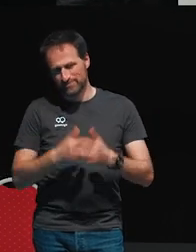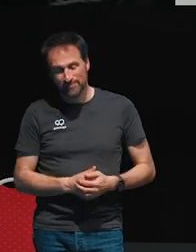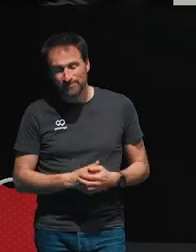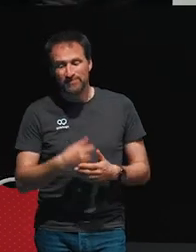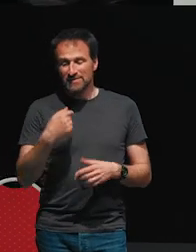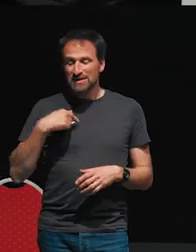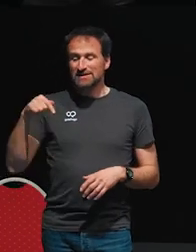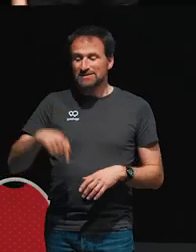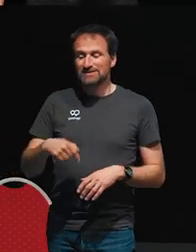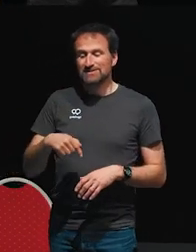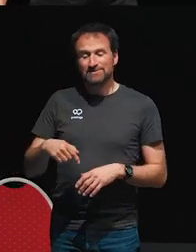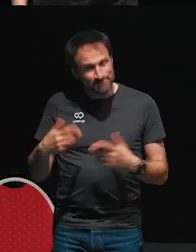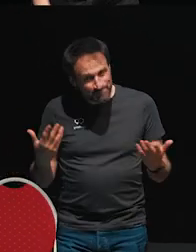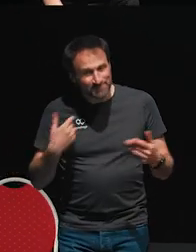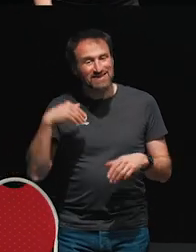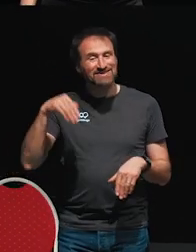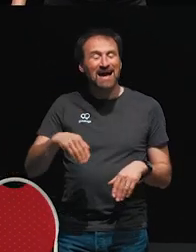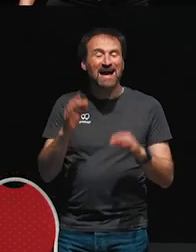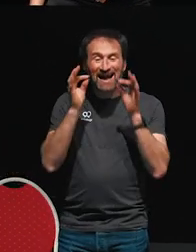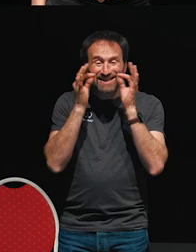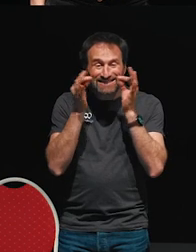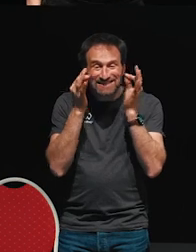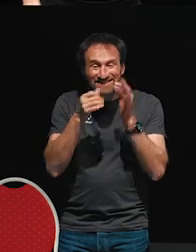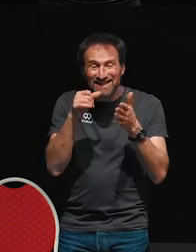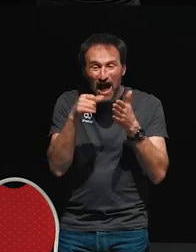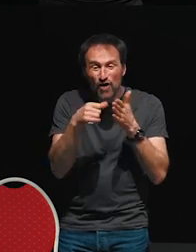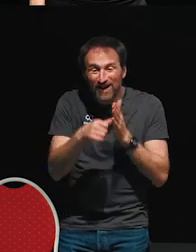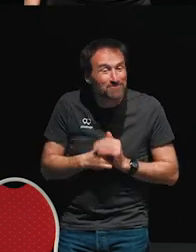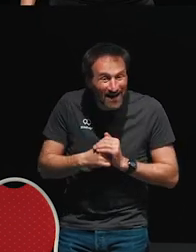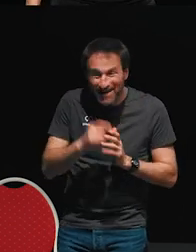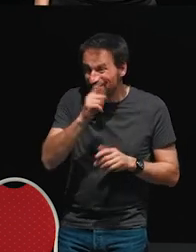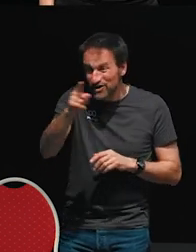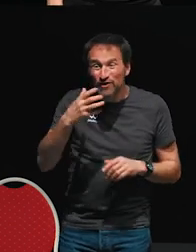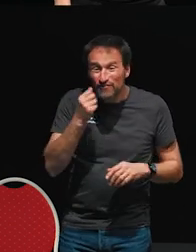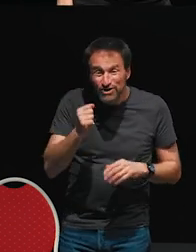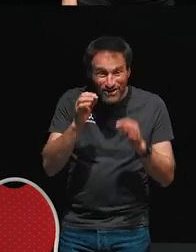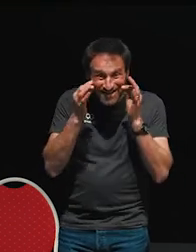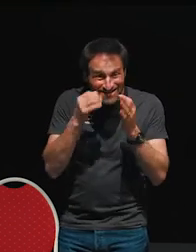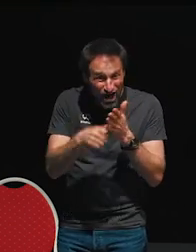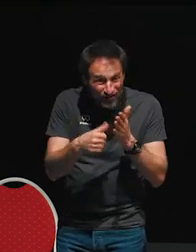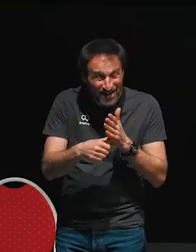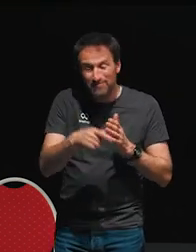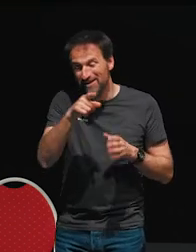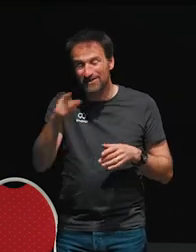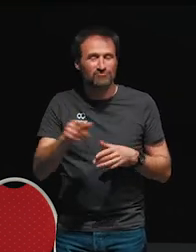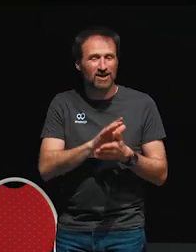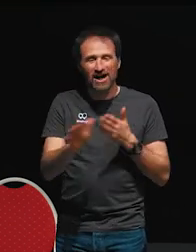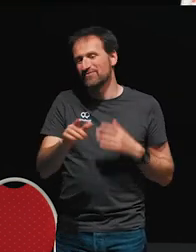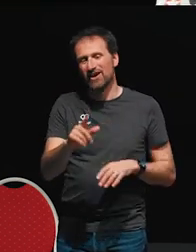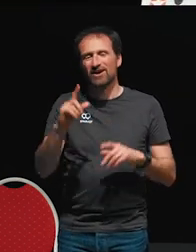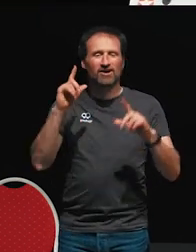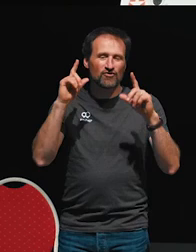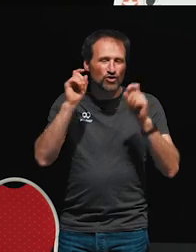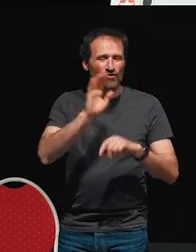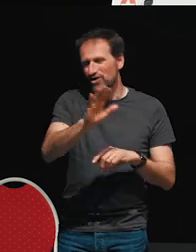deck. I have cat stickers. So if you want to have a cat sticker, tweet me a picture of your cat, your dog, your bunny, your pet